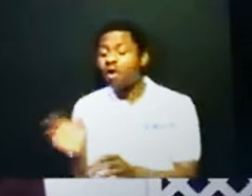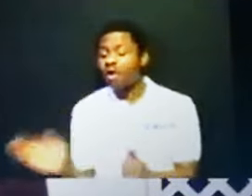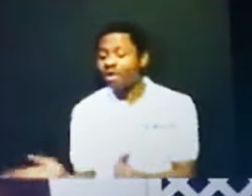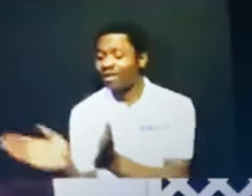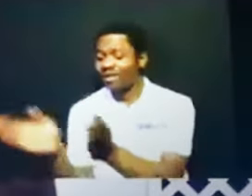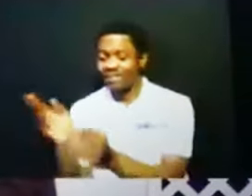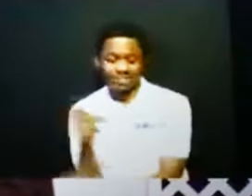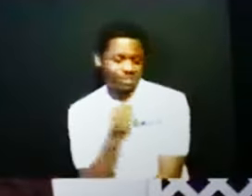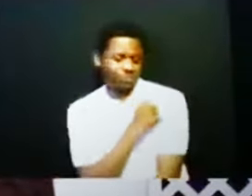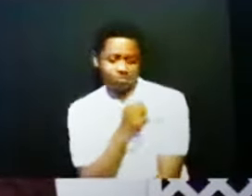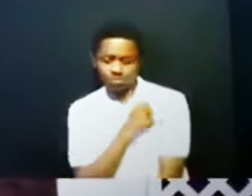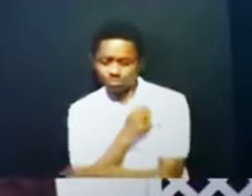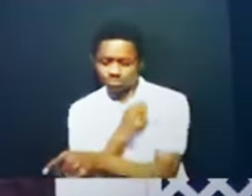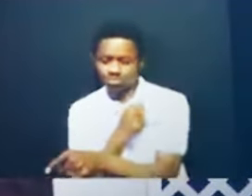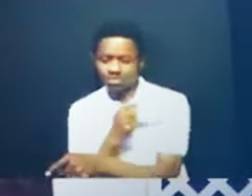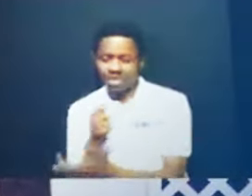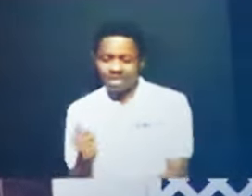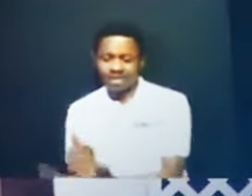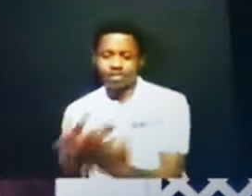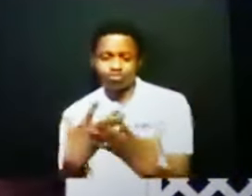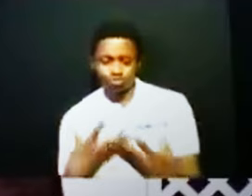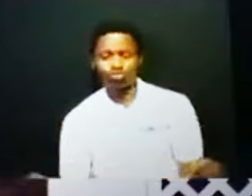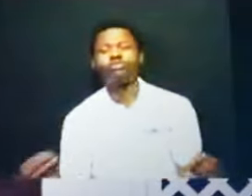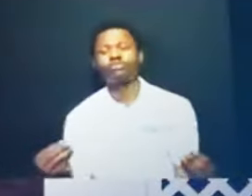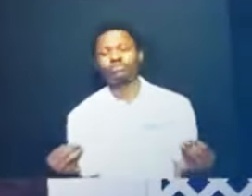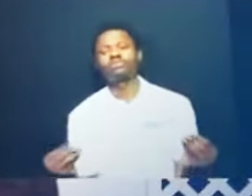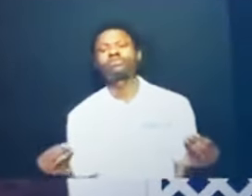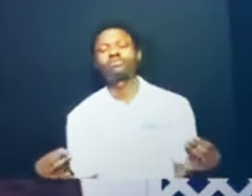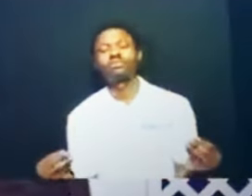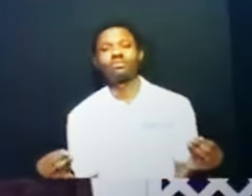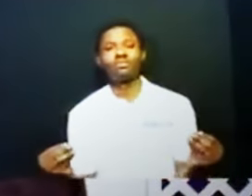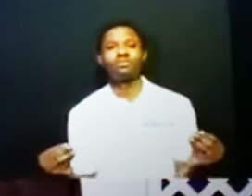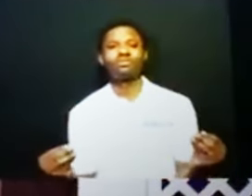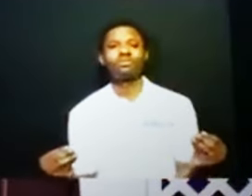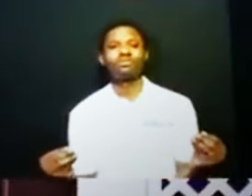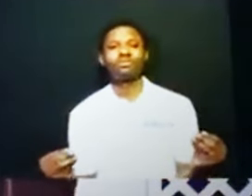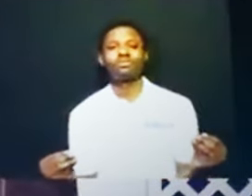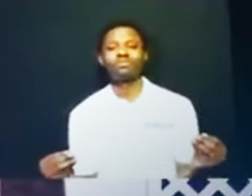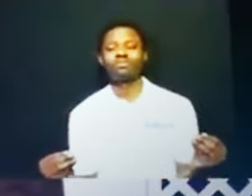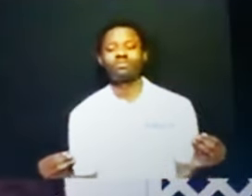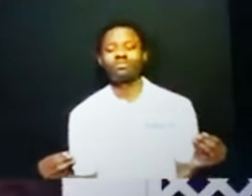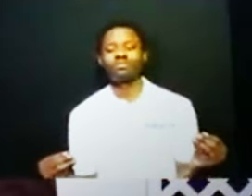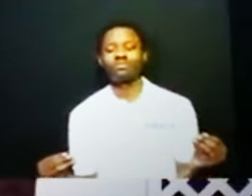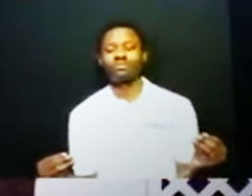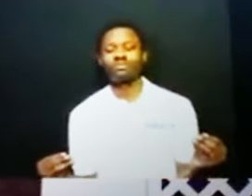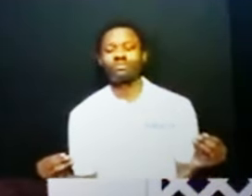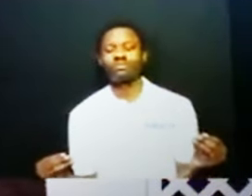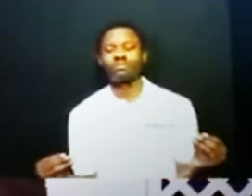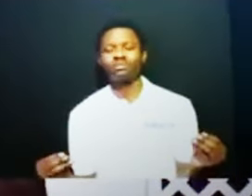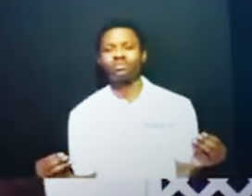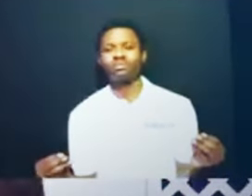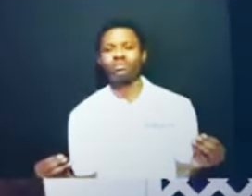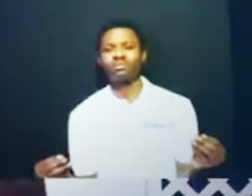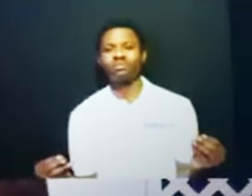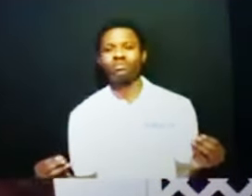or urging him to address. We and in Symbia Tetesana, small for Paul, a say Timothy in crying, say, Bomoding, Nashe Casa. See,